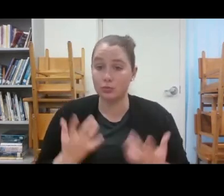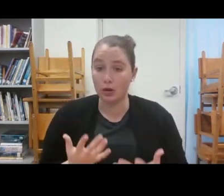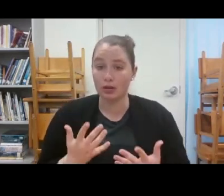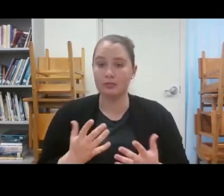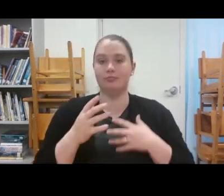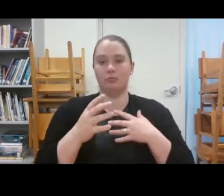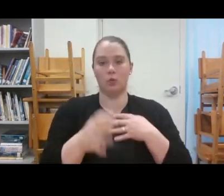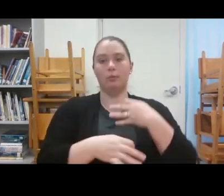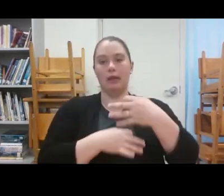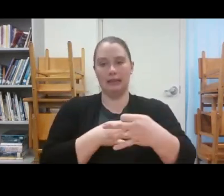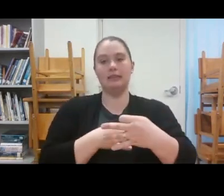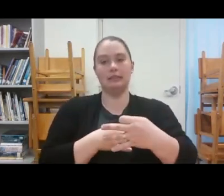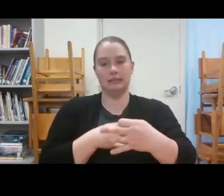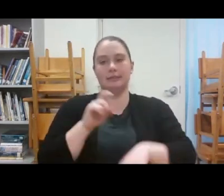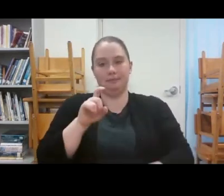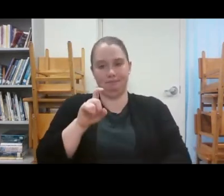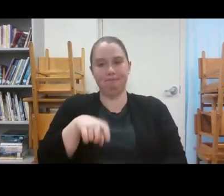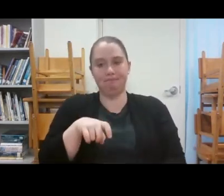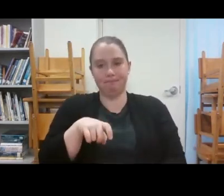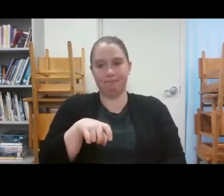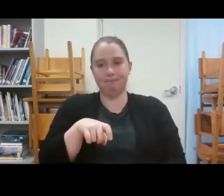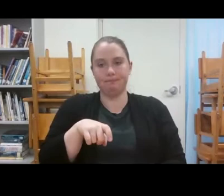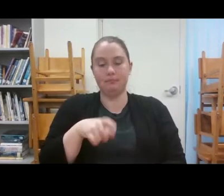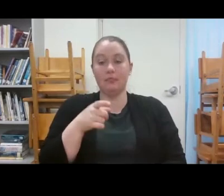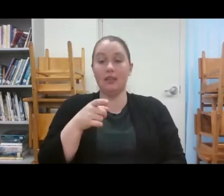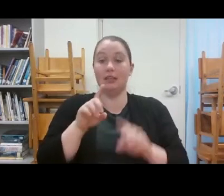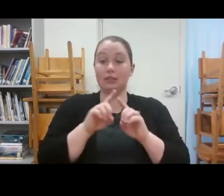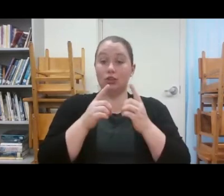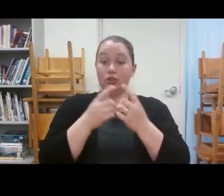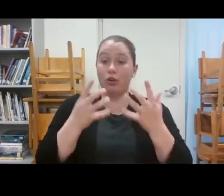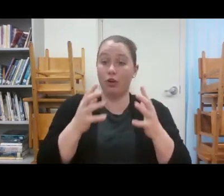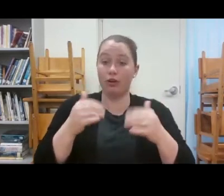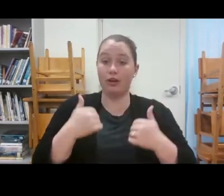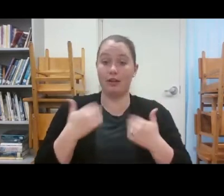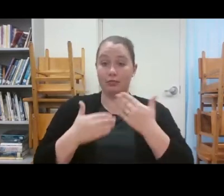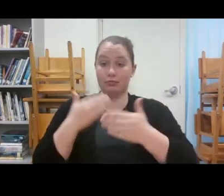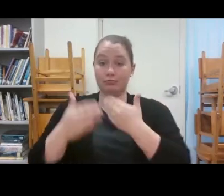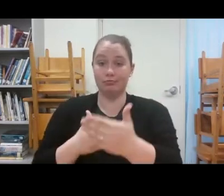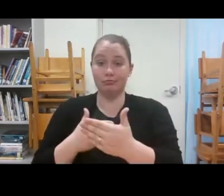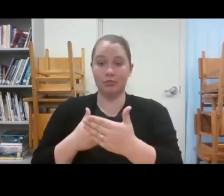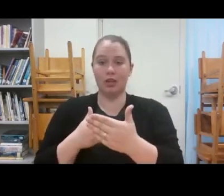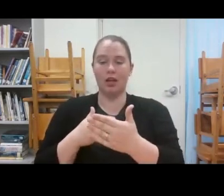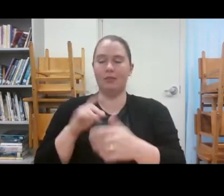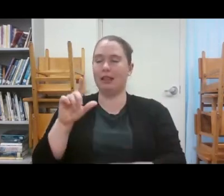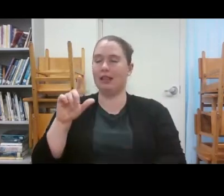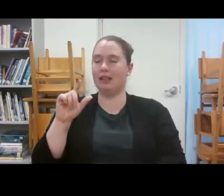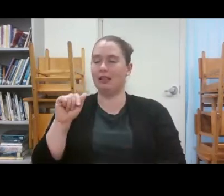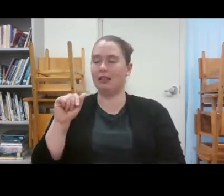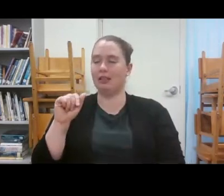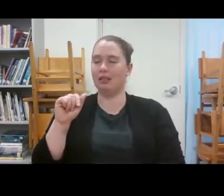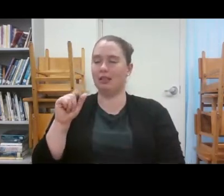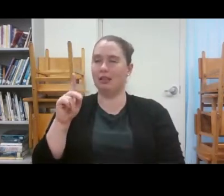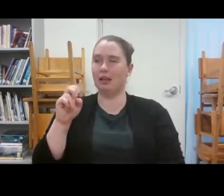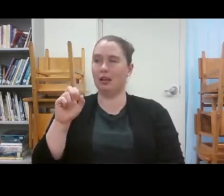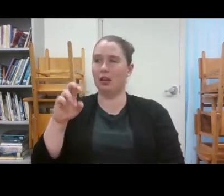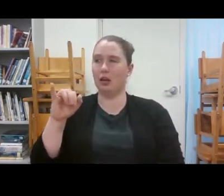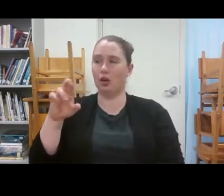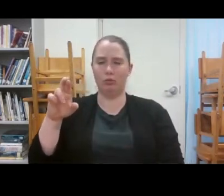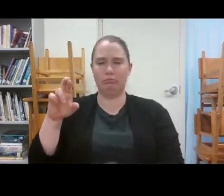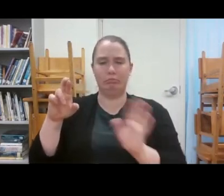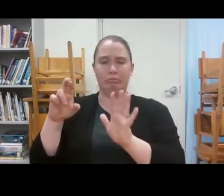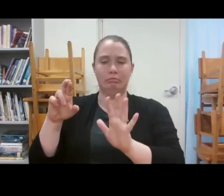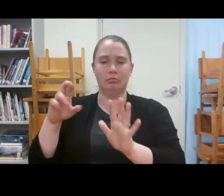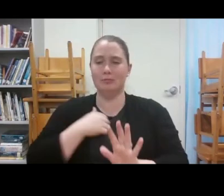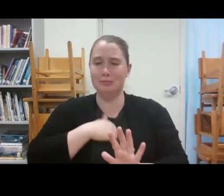the district had already taken over or is in the process of taking over Lake Air Montessori, not Lake Air Montessori, I'm so sorry, Lake